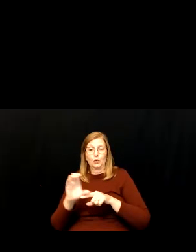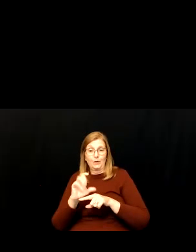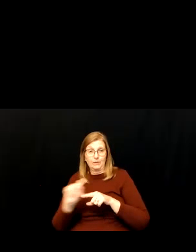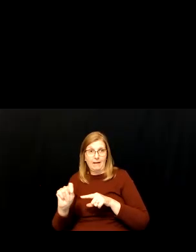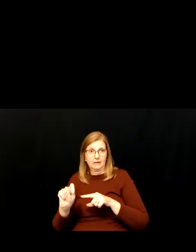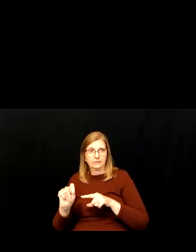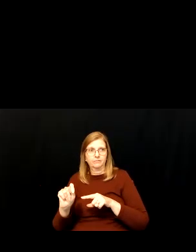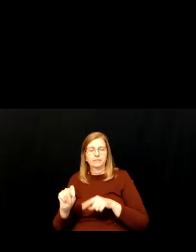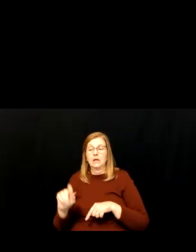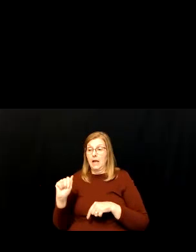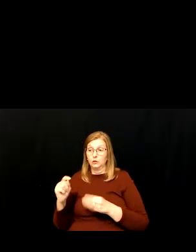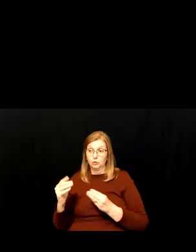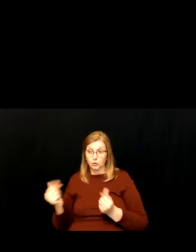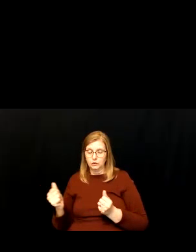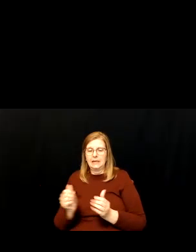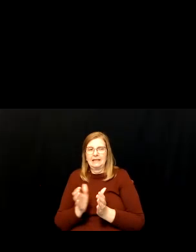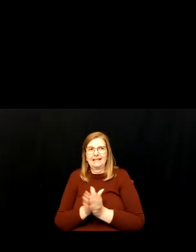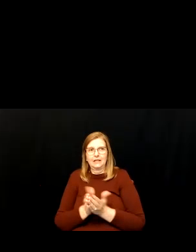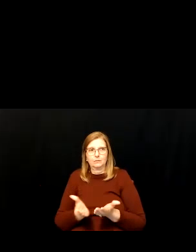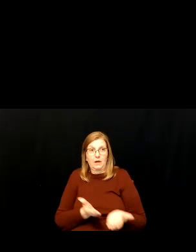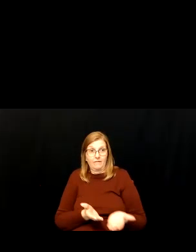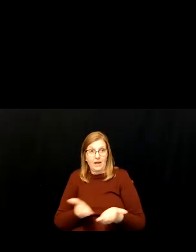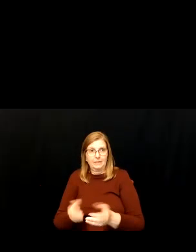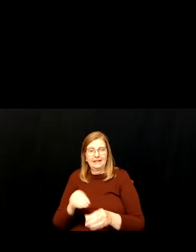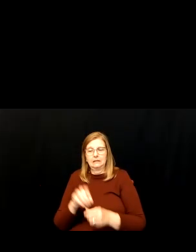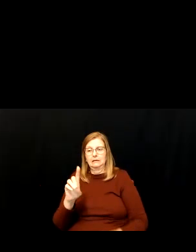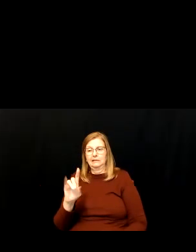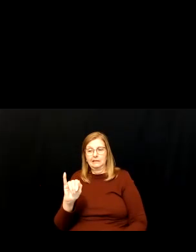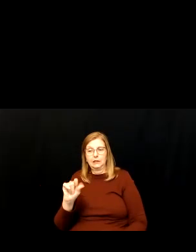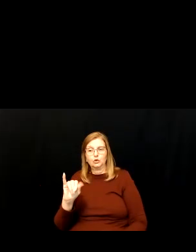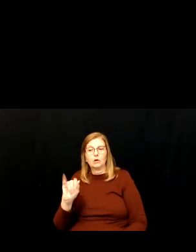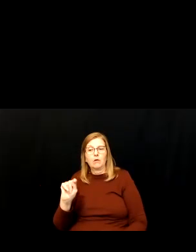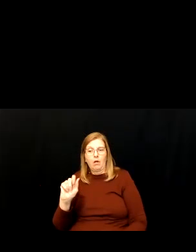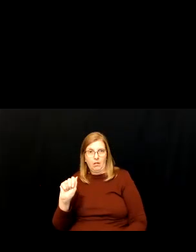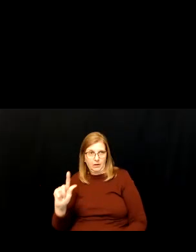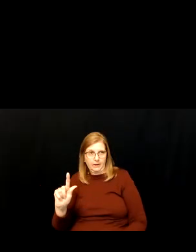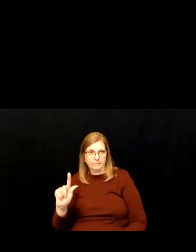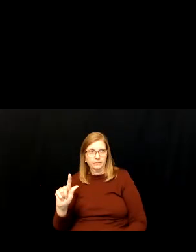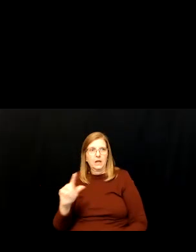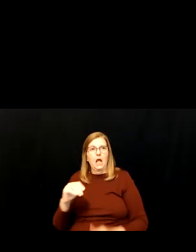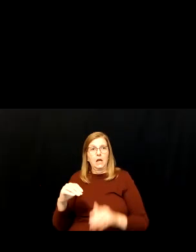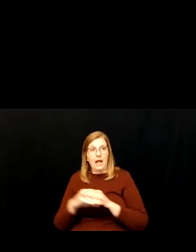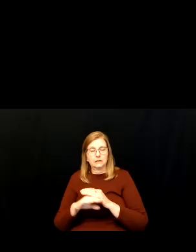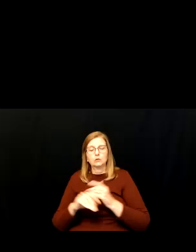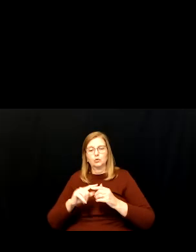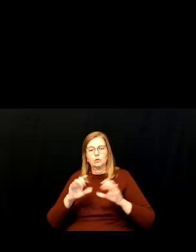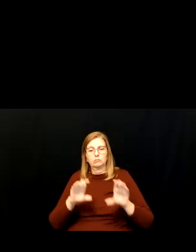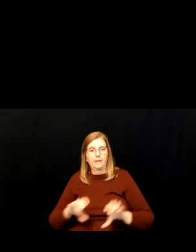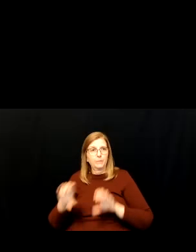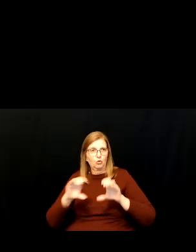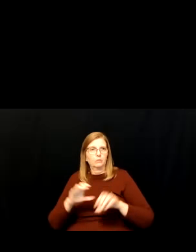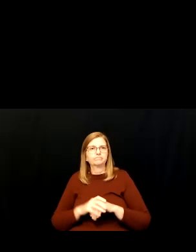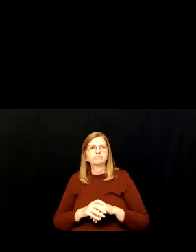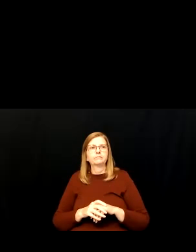AT solution was a textbook available in a digital format and access to a desktop computer. He